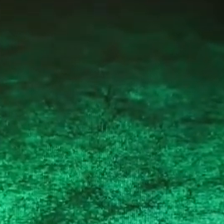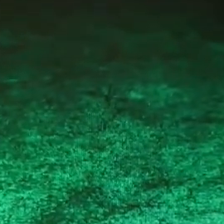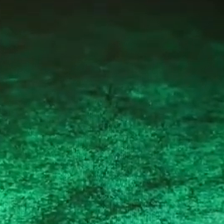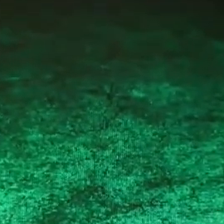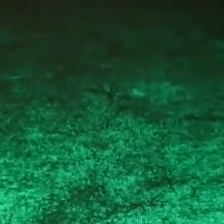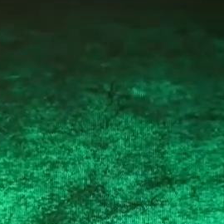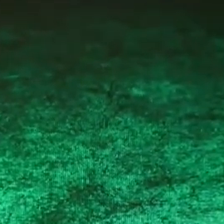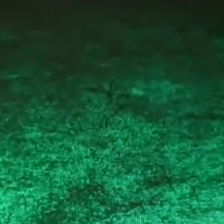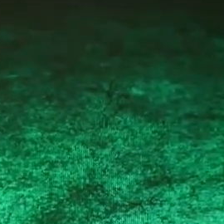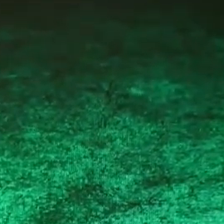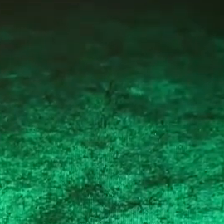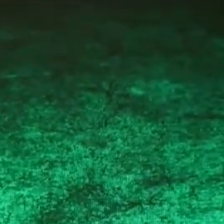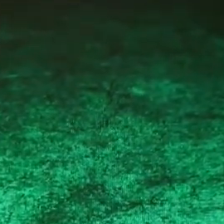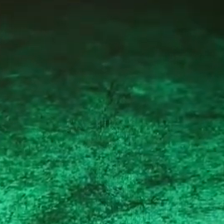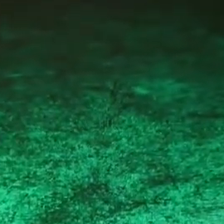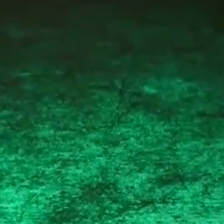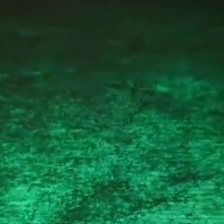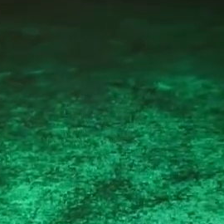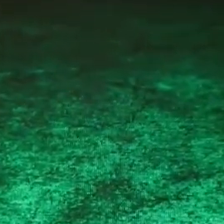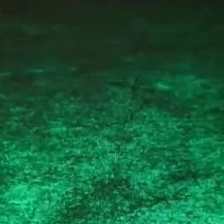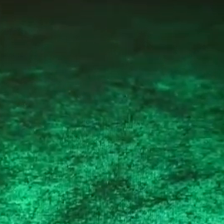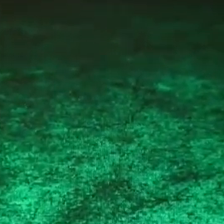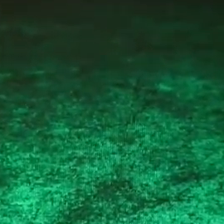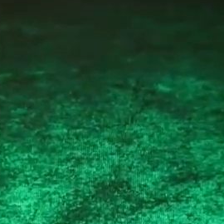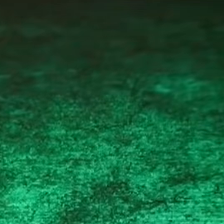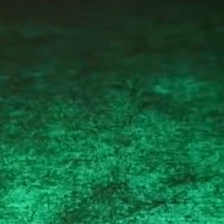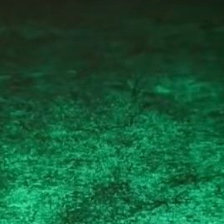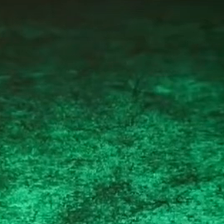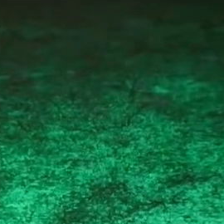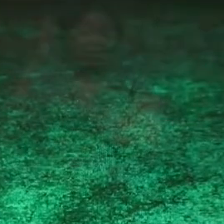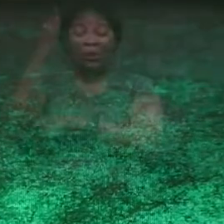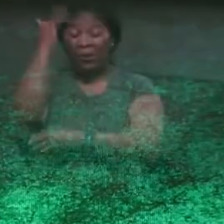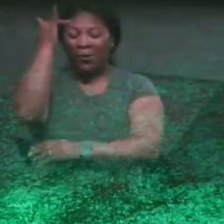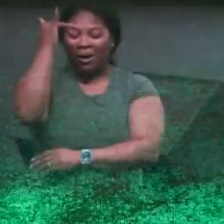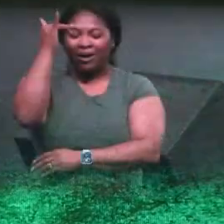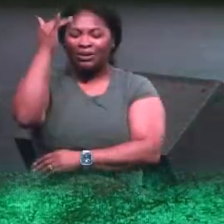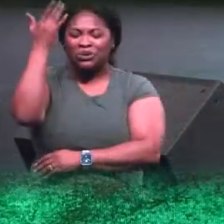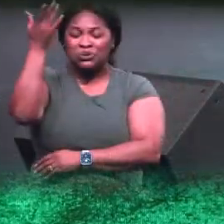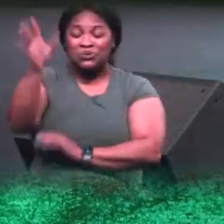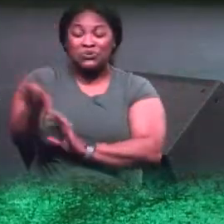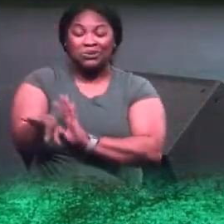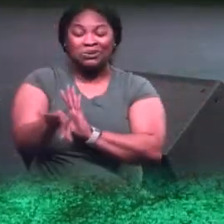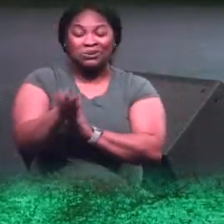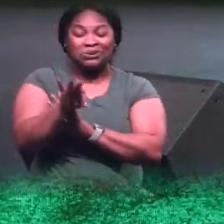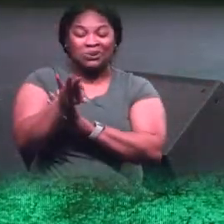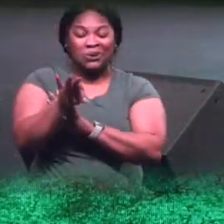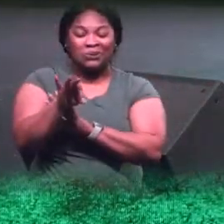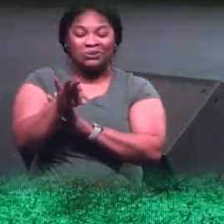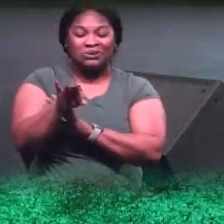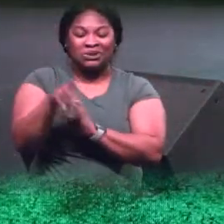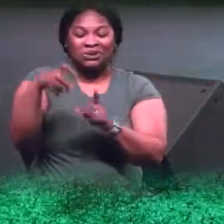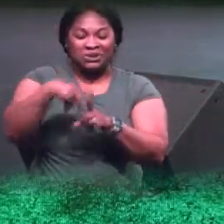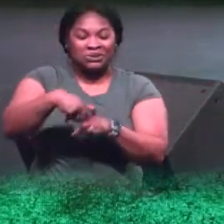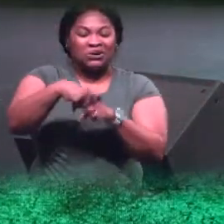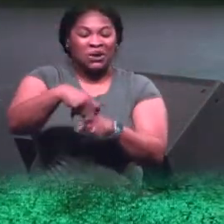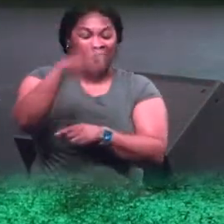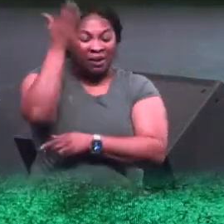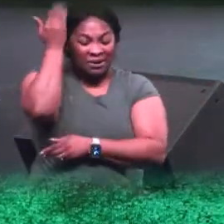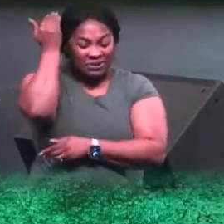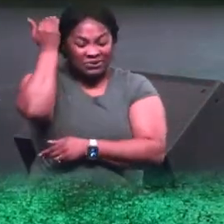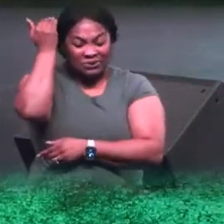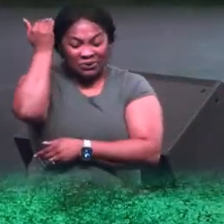glory. We give your name the praise. Because you decided to ride a donkey. Because